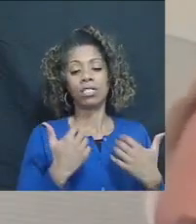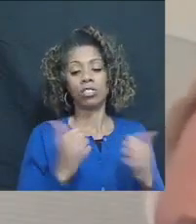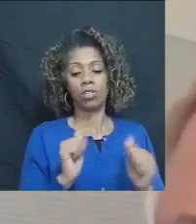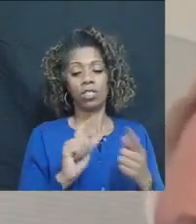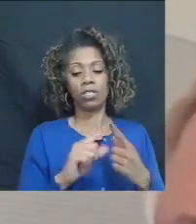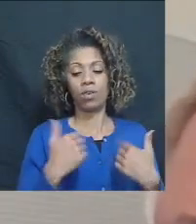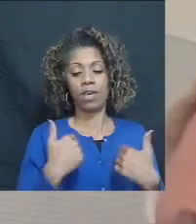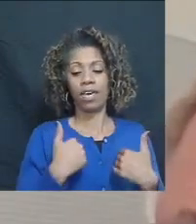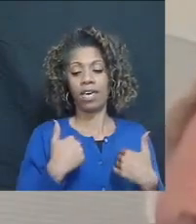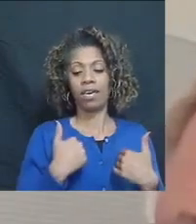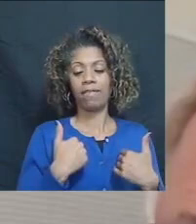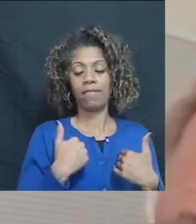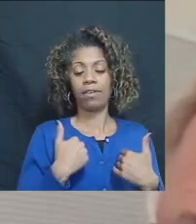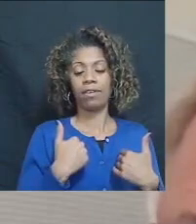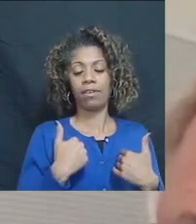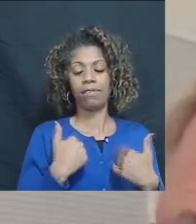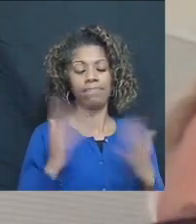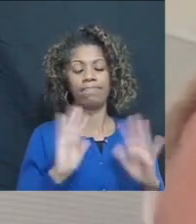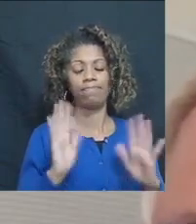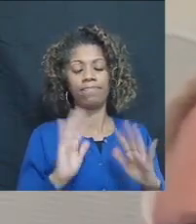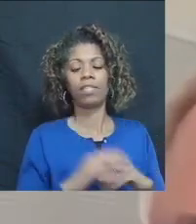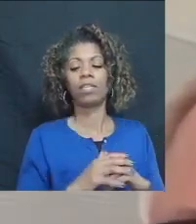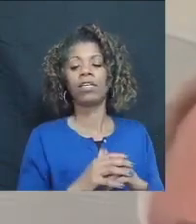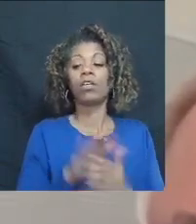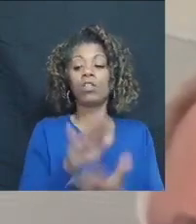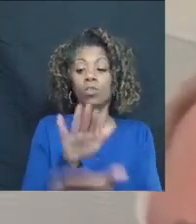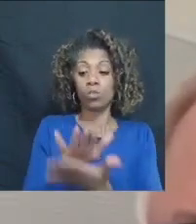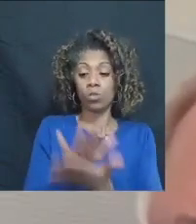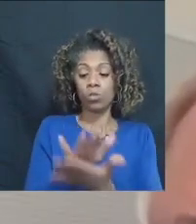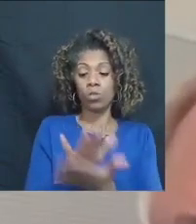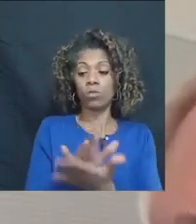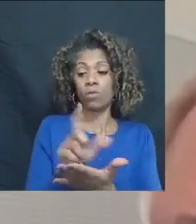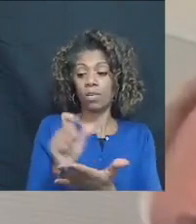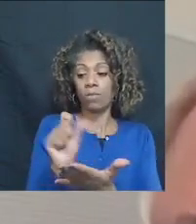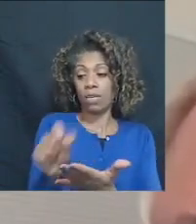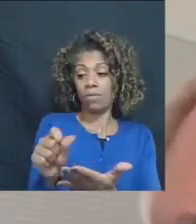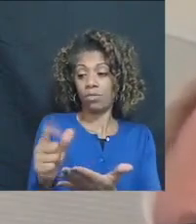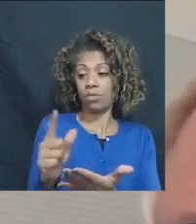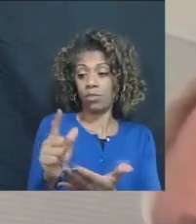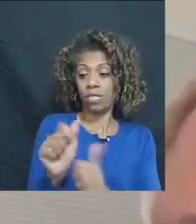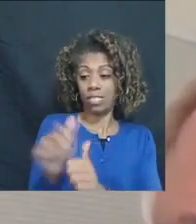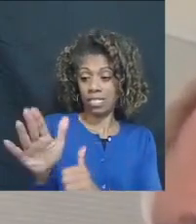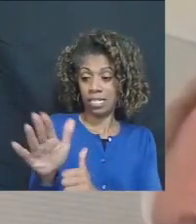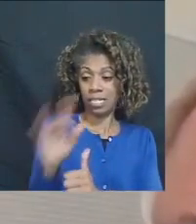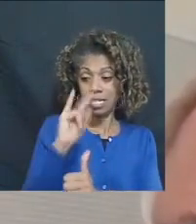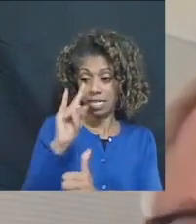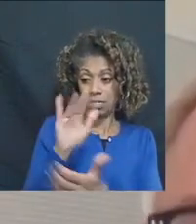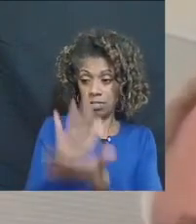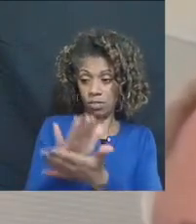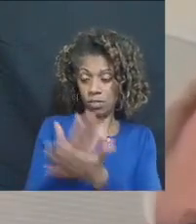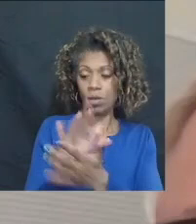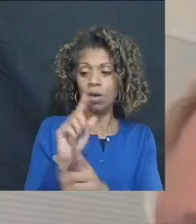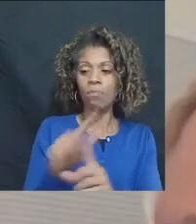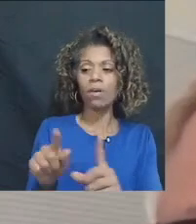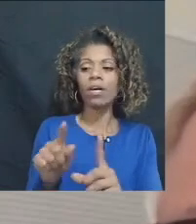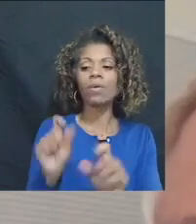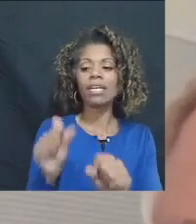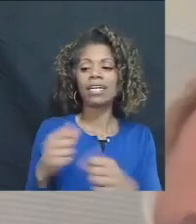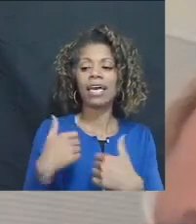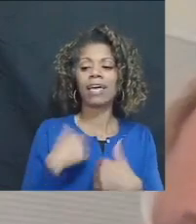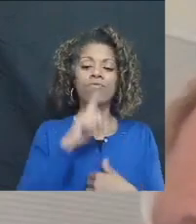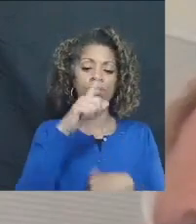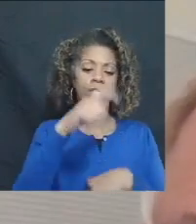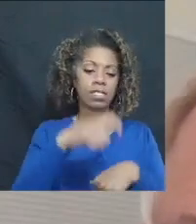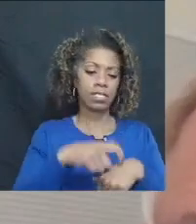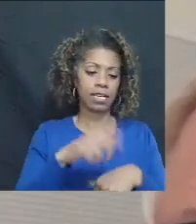So all of us, you know, we want our schools to open safely, but where are the bright spots? Which schools are doing that